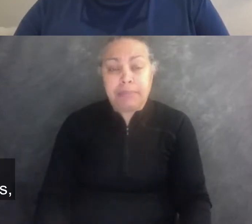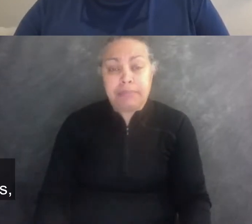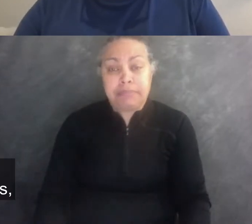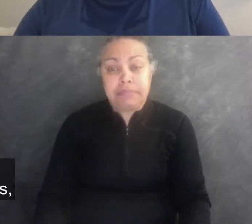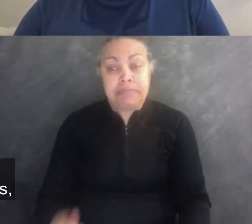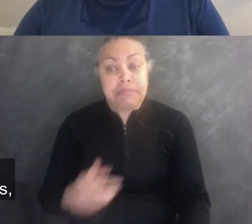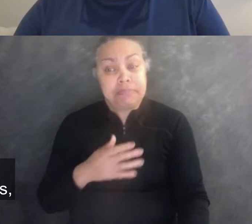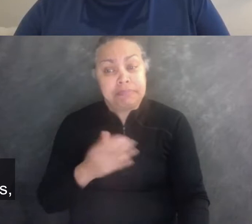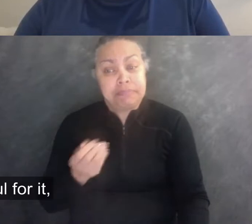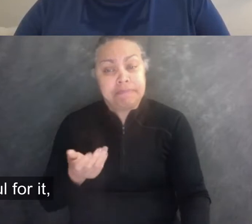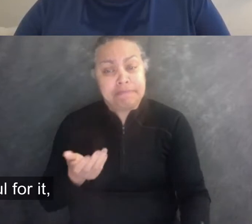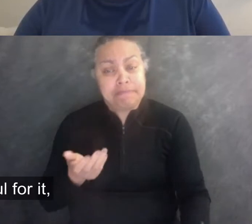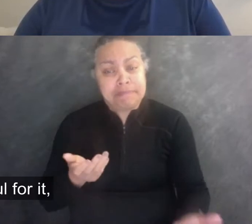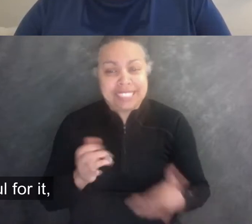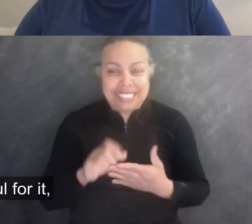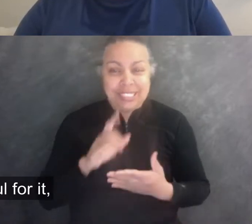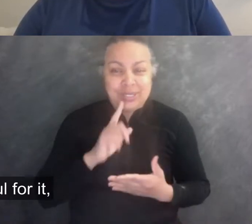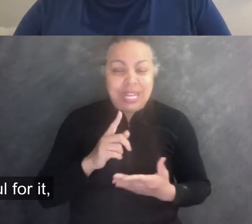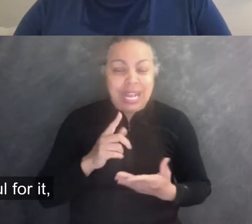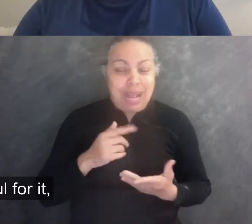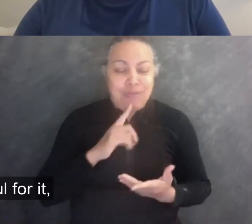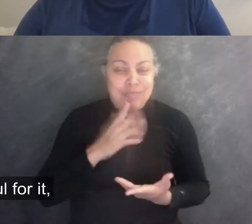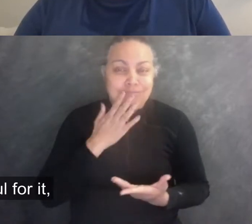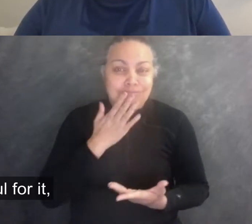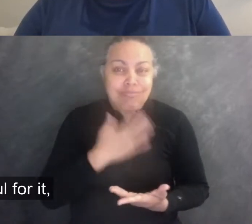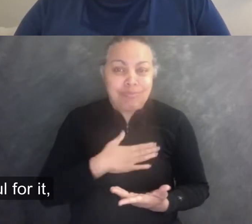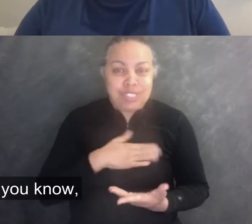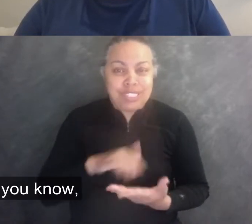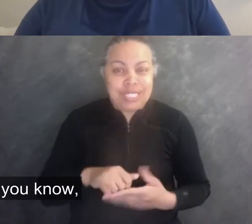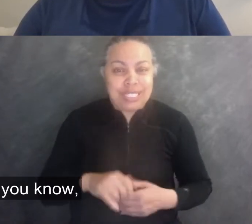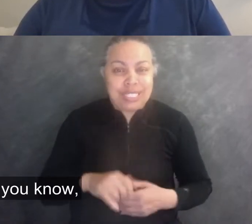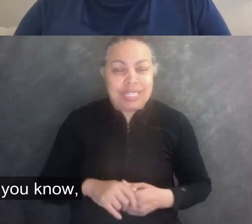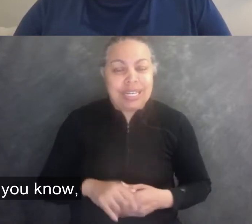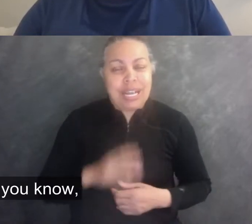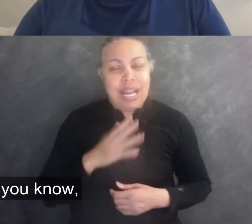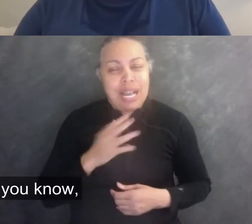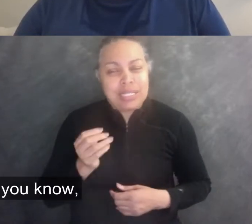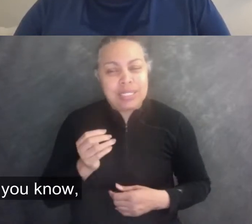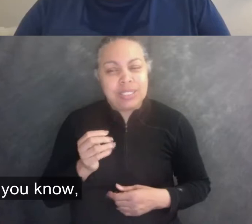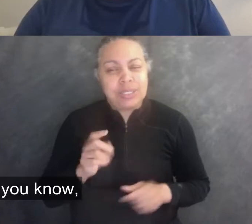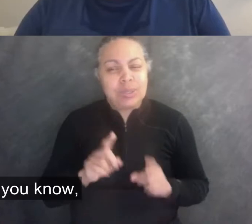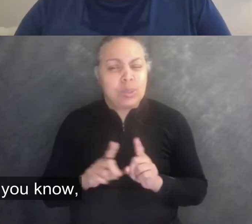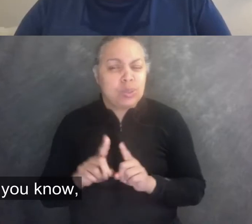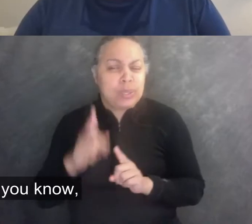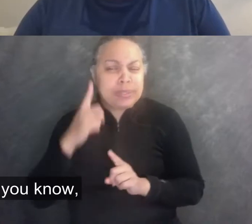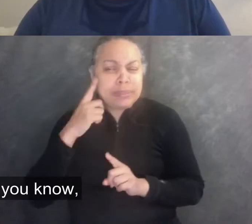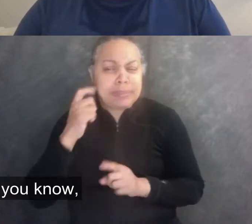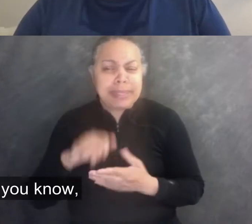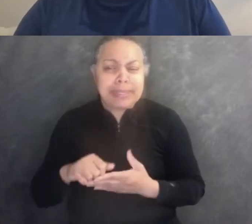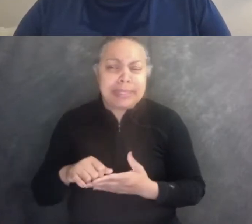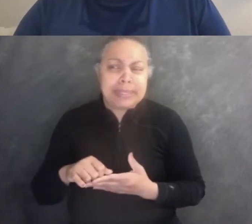And it really is, and I'm very grateful for it. But also, I suspect that